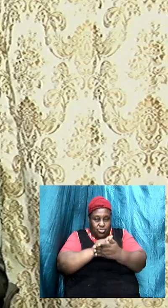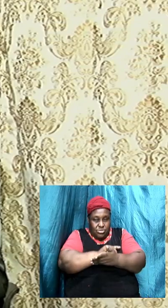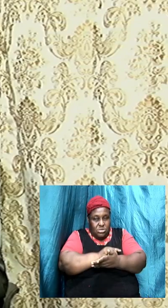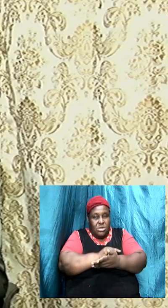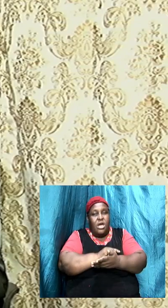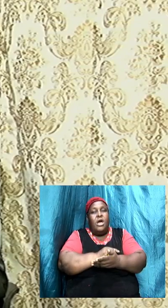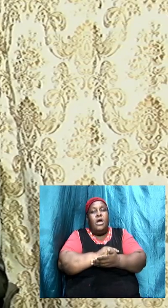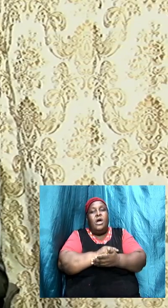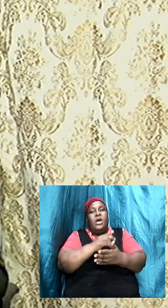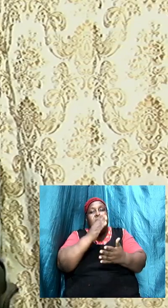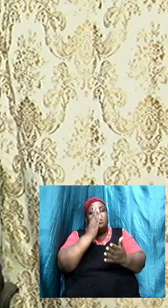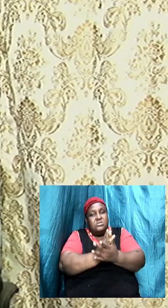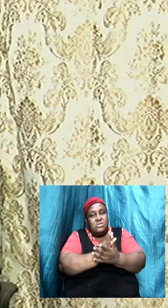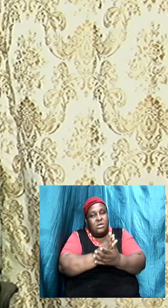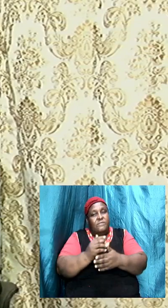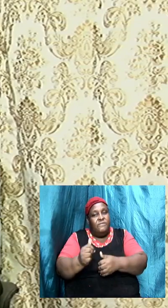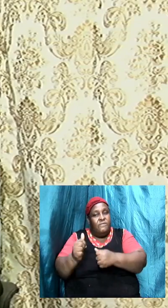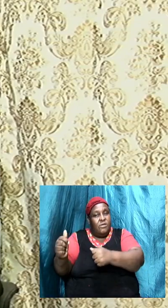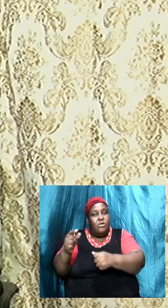following the truth.